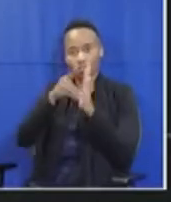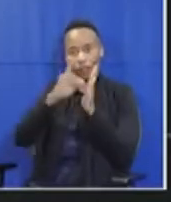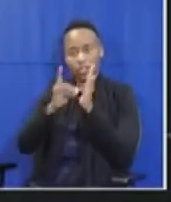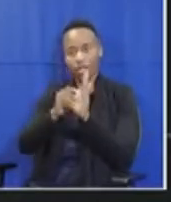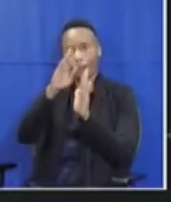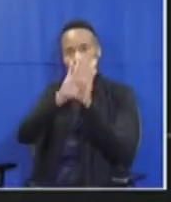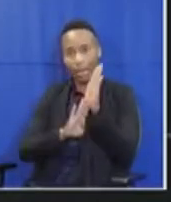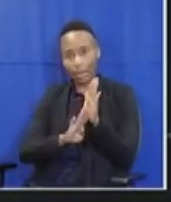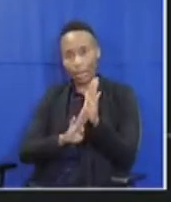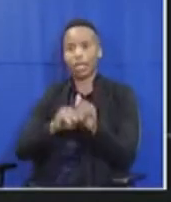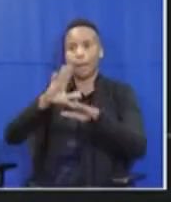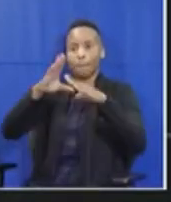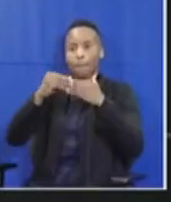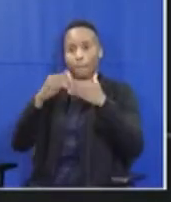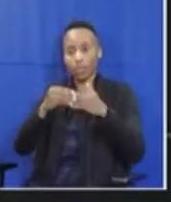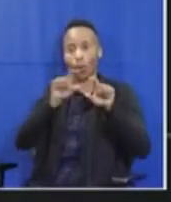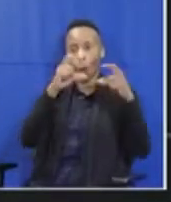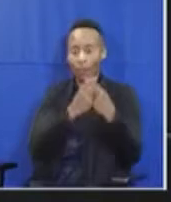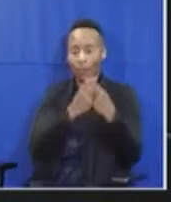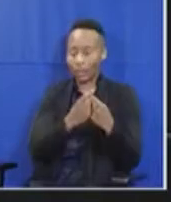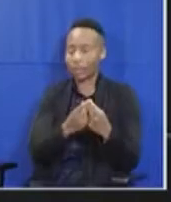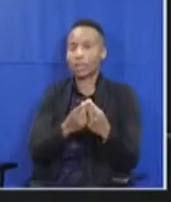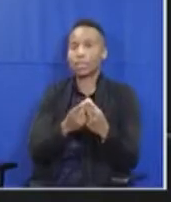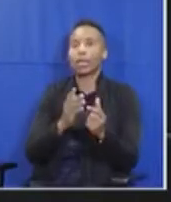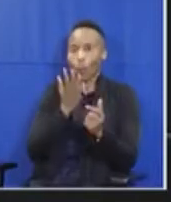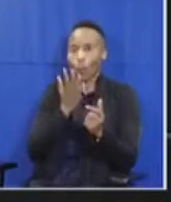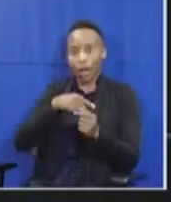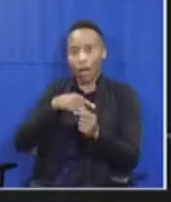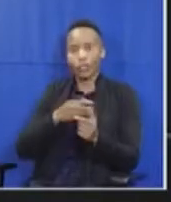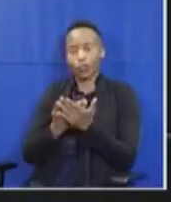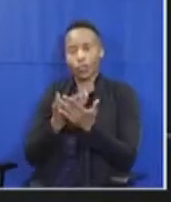of the committee who actually did want us to apply